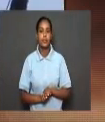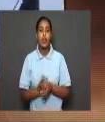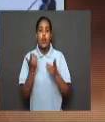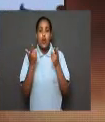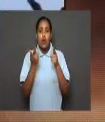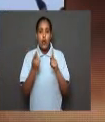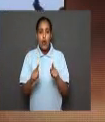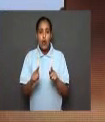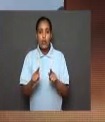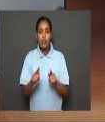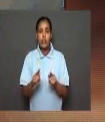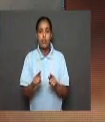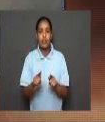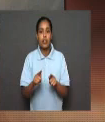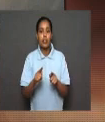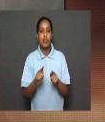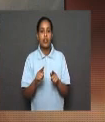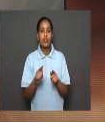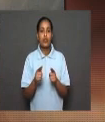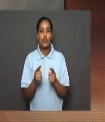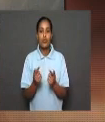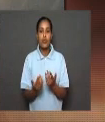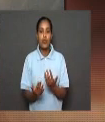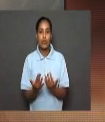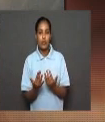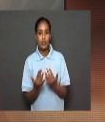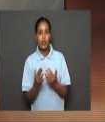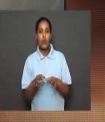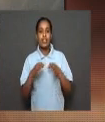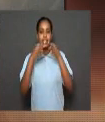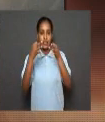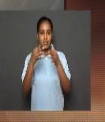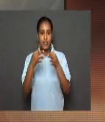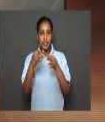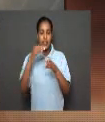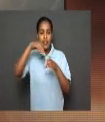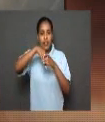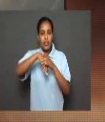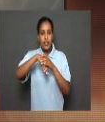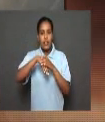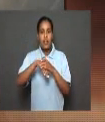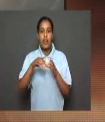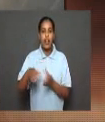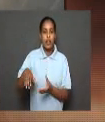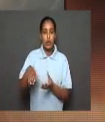When methane gas is cooled, it condenses and turns into a